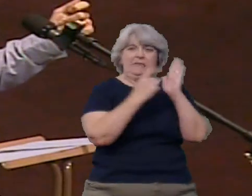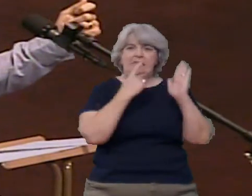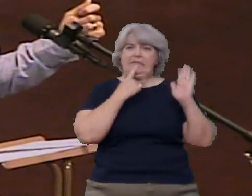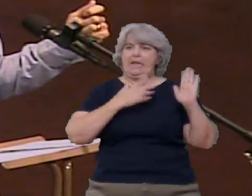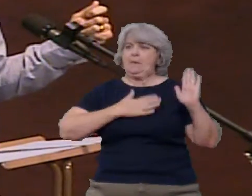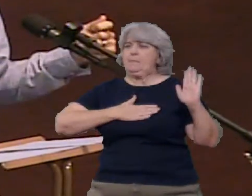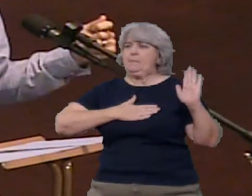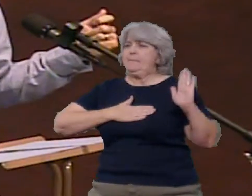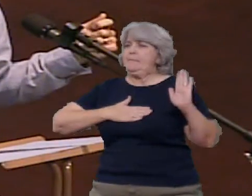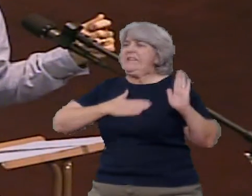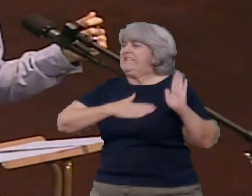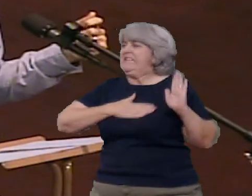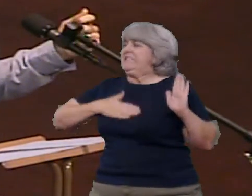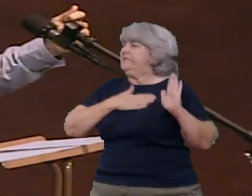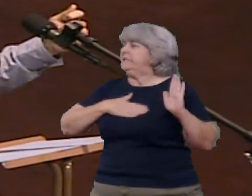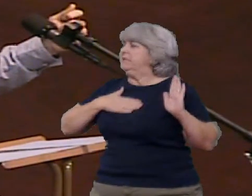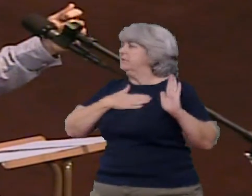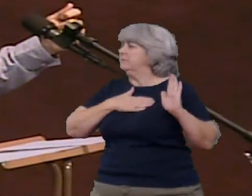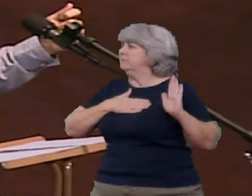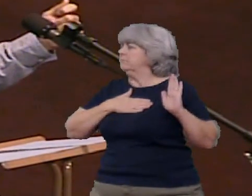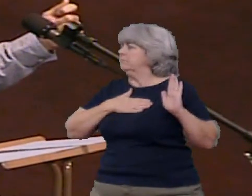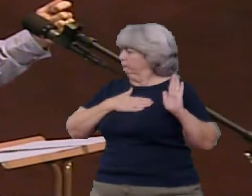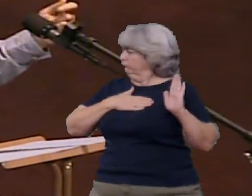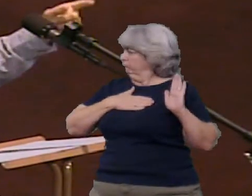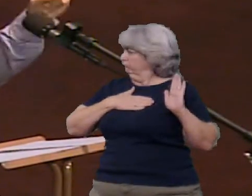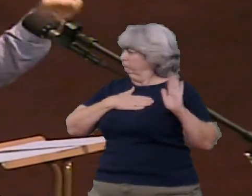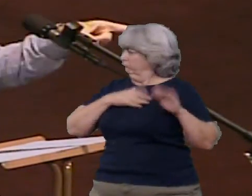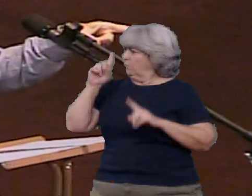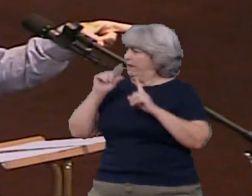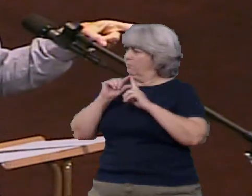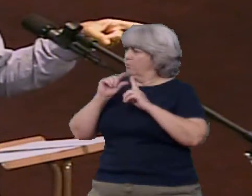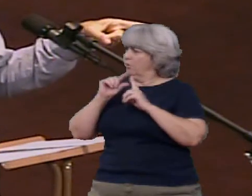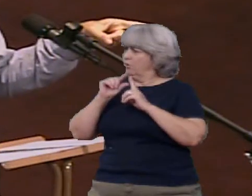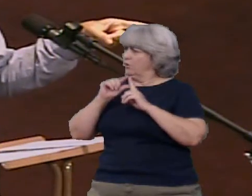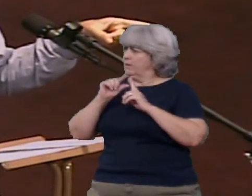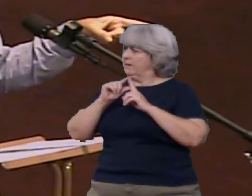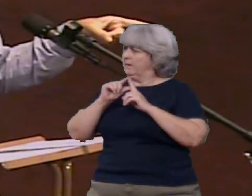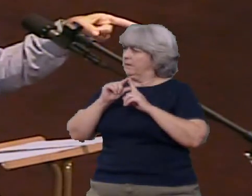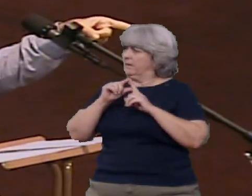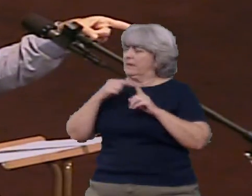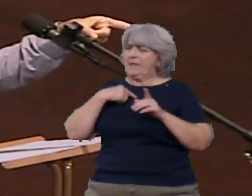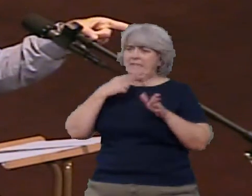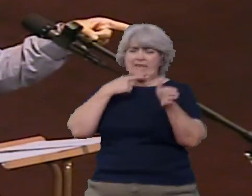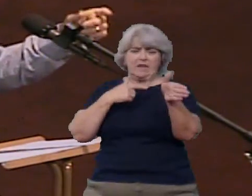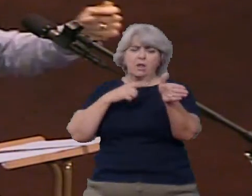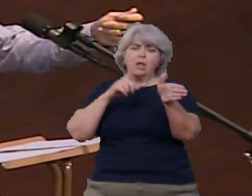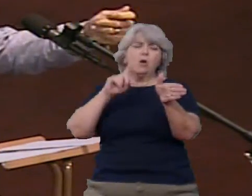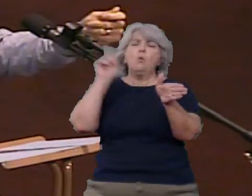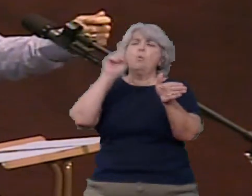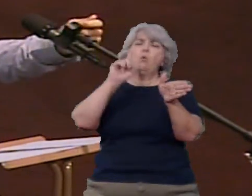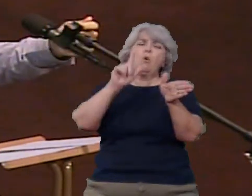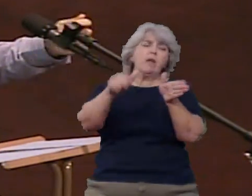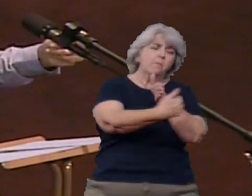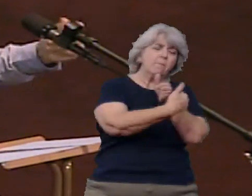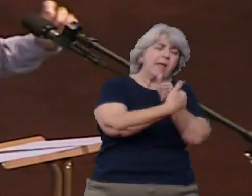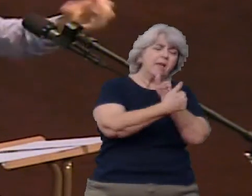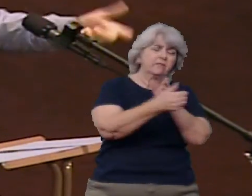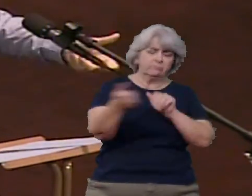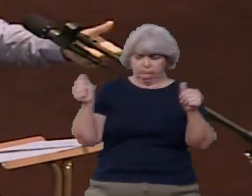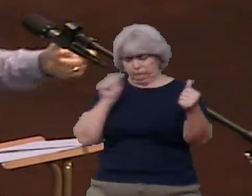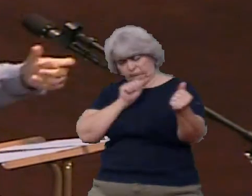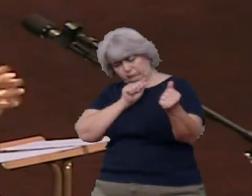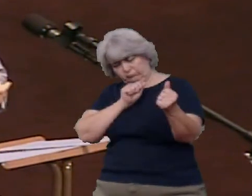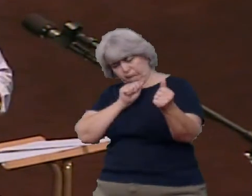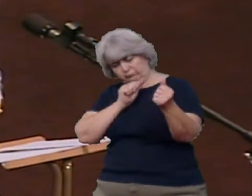please. That's all it said. And so I said, is the back of that cardboard sign blank? She looked and said, yeah.